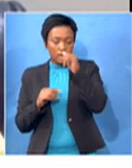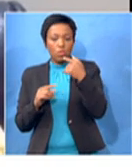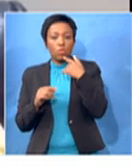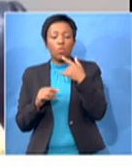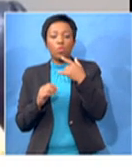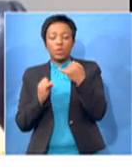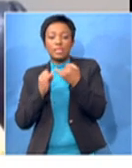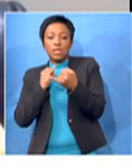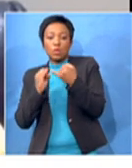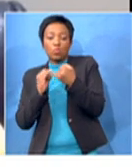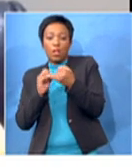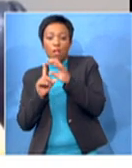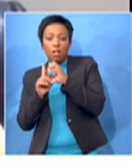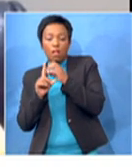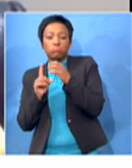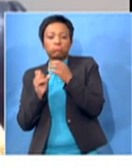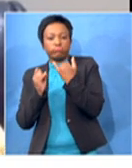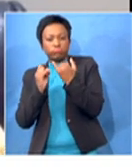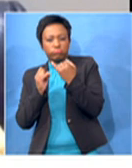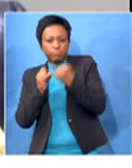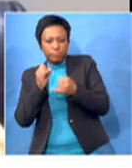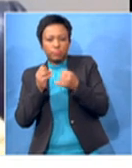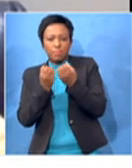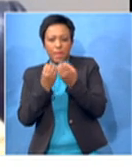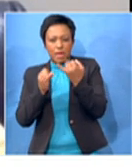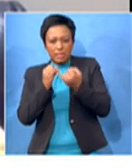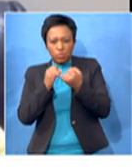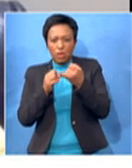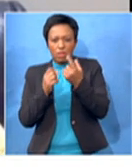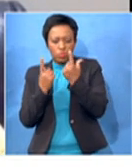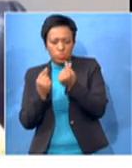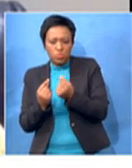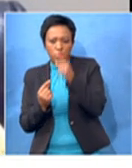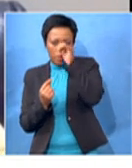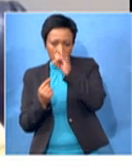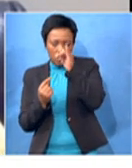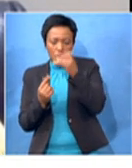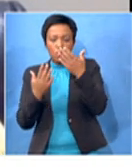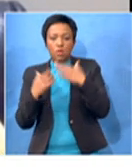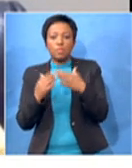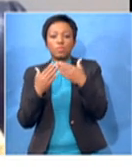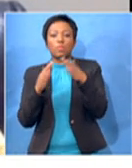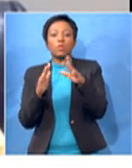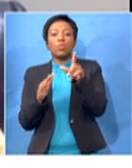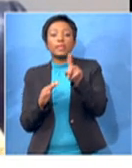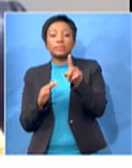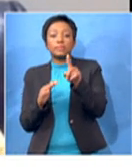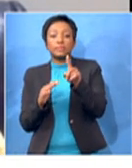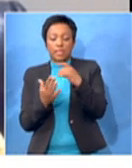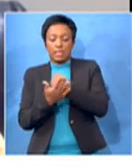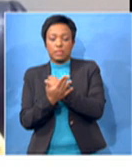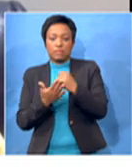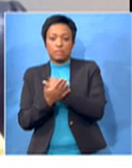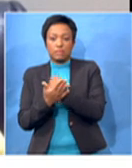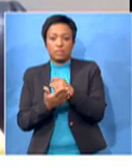offences is what we have been calling out for, the opening up of the sex register. So you will know that the sex